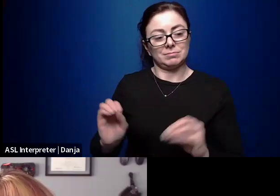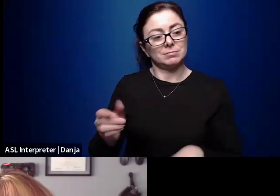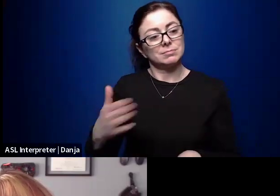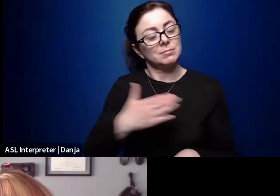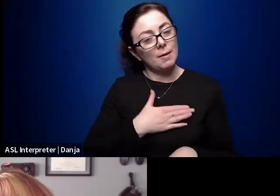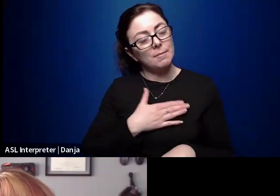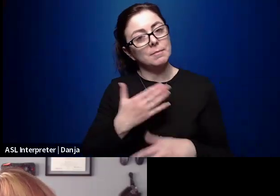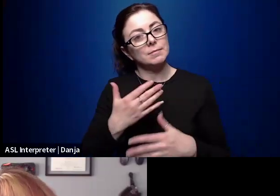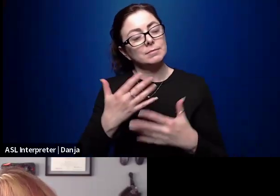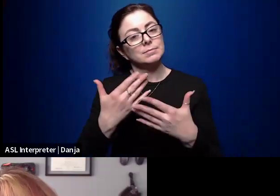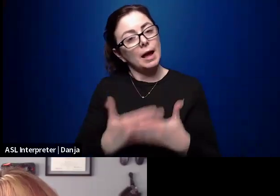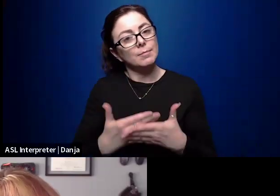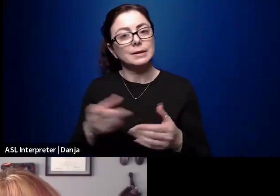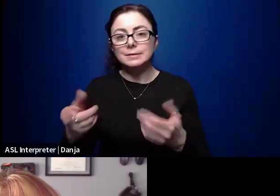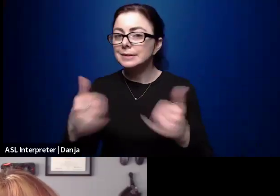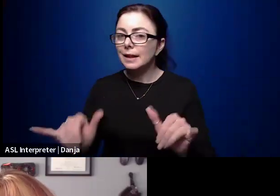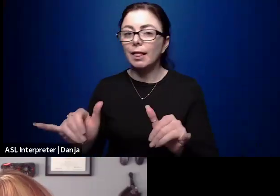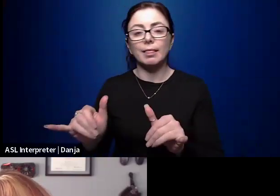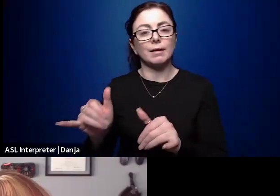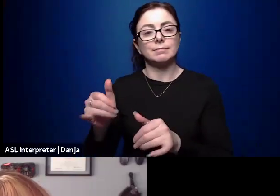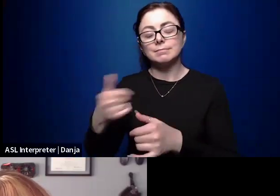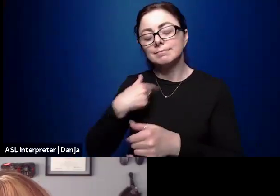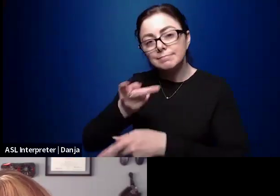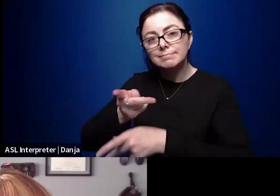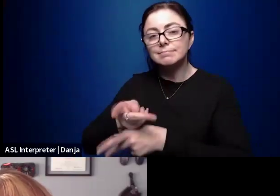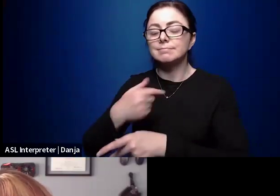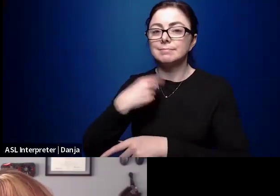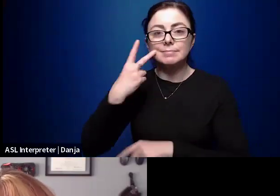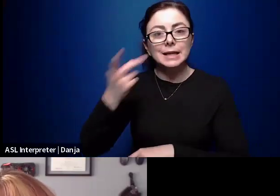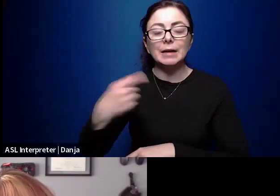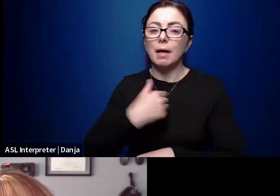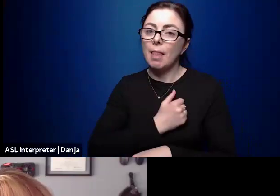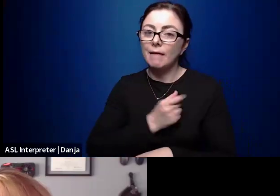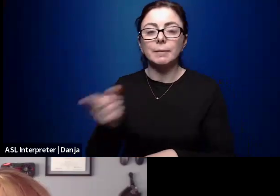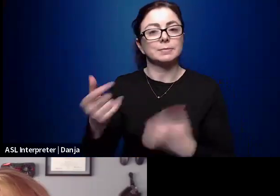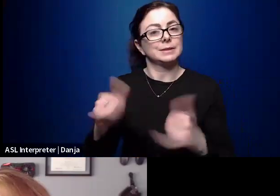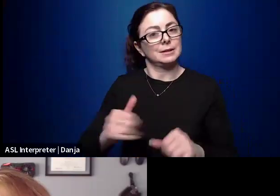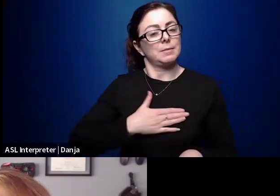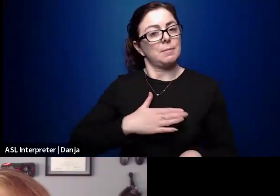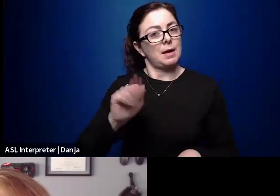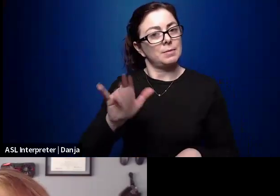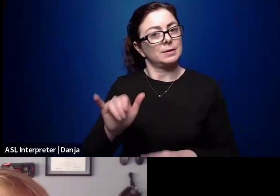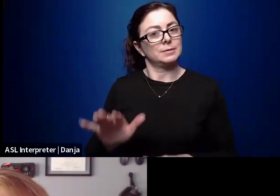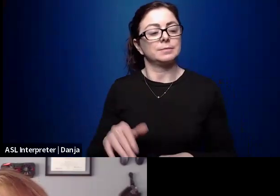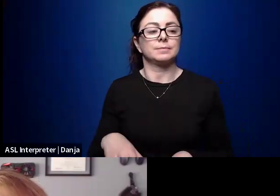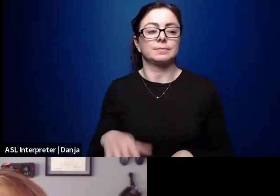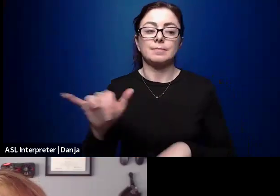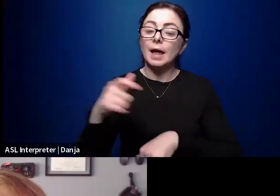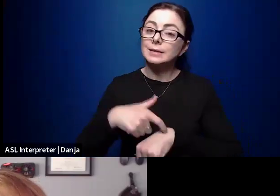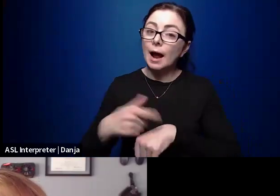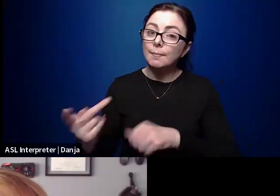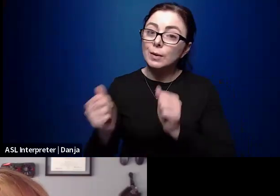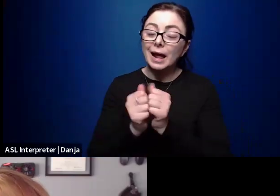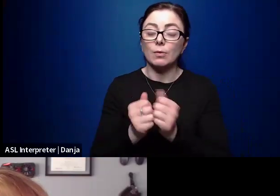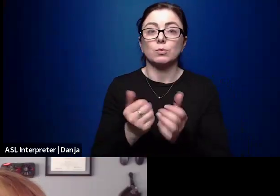baby. I can still see him and love him. The time we spend together is so much more valuable. William